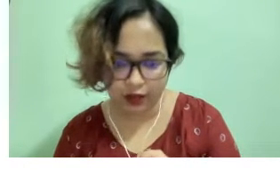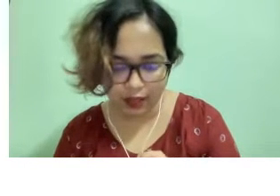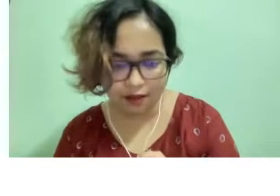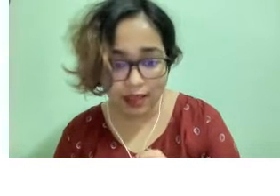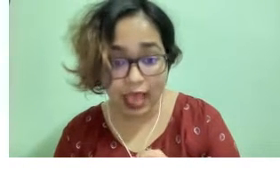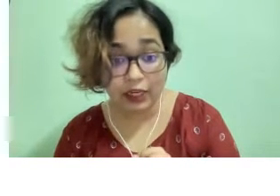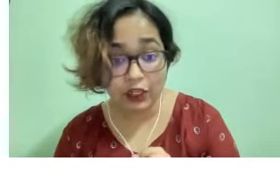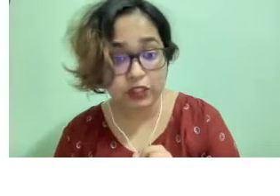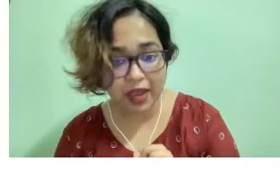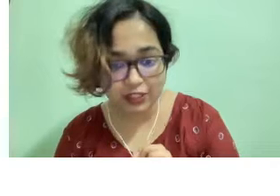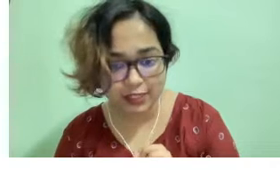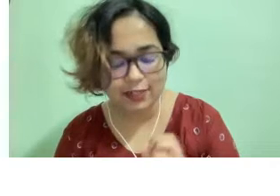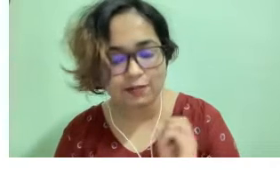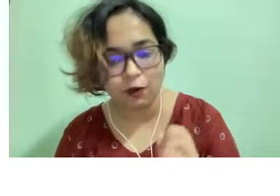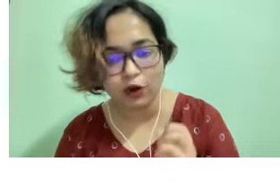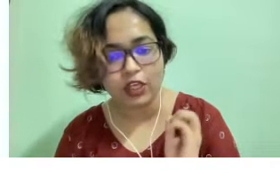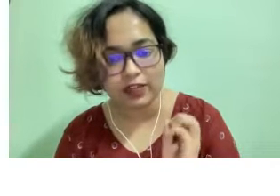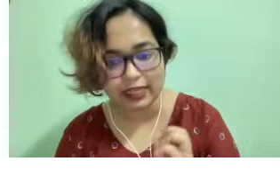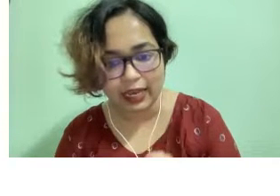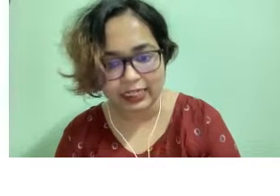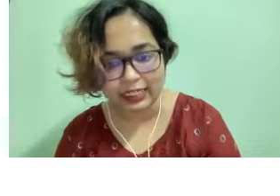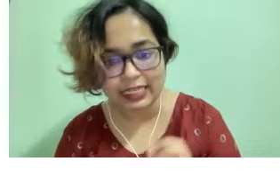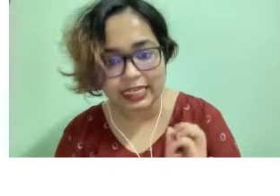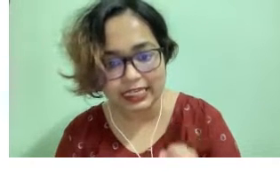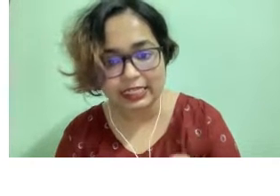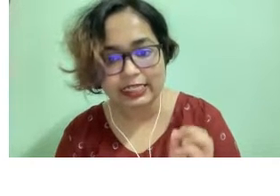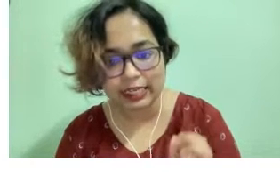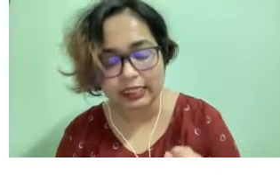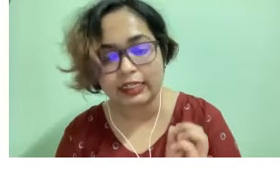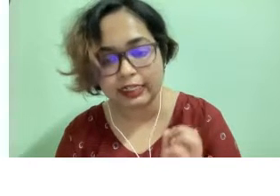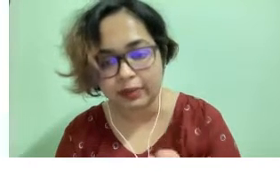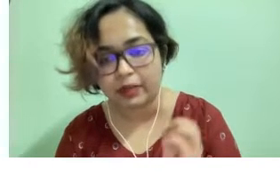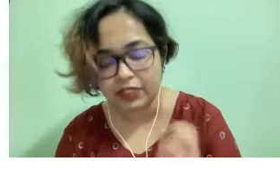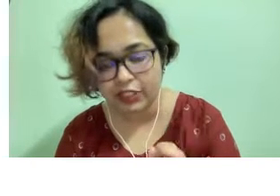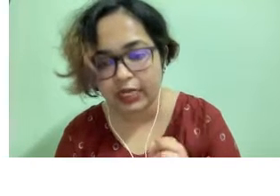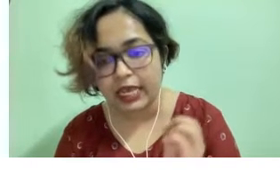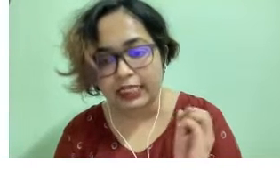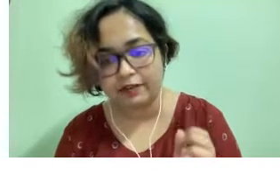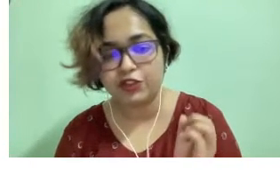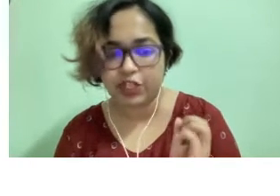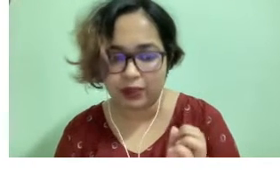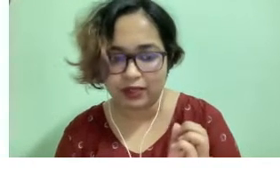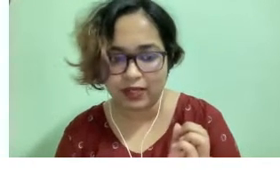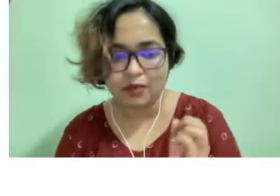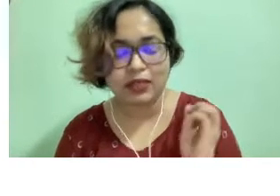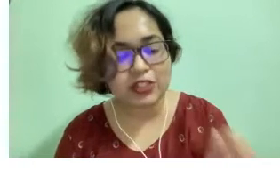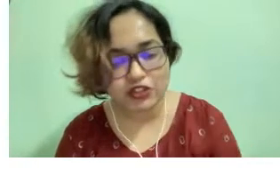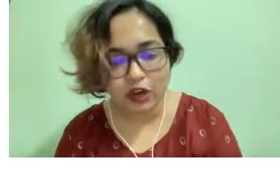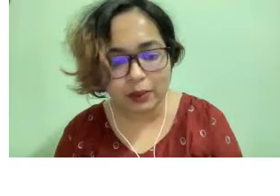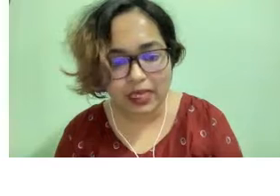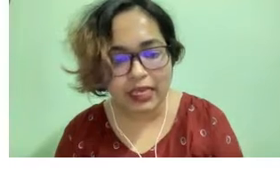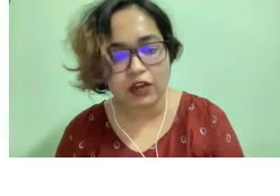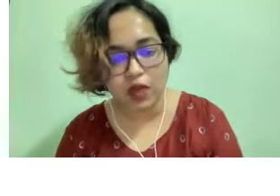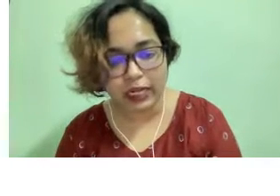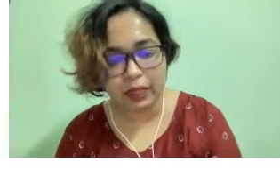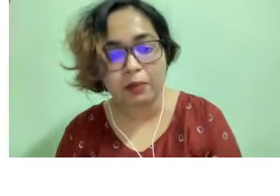Bama Atreya, and Youth Specialist for USAID's Eastern Southern Caribbean Mission, Tevin Shepherd. Please